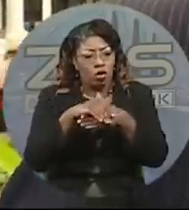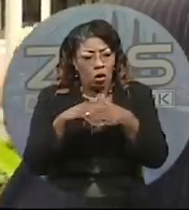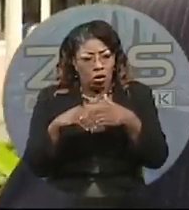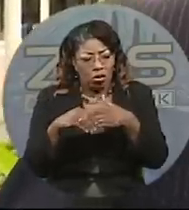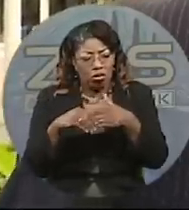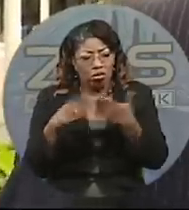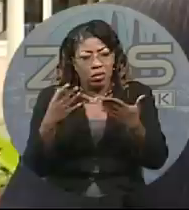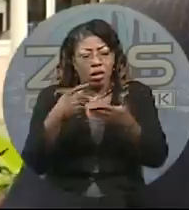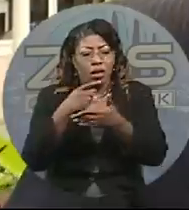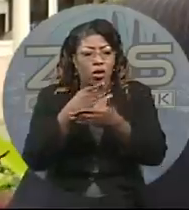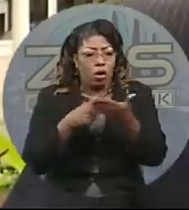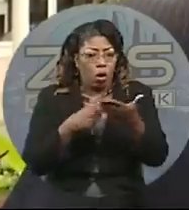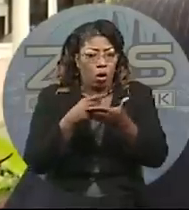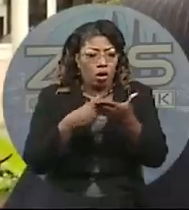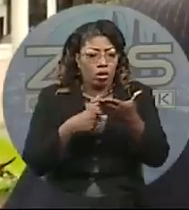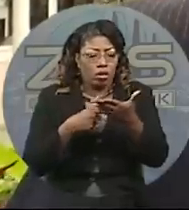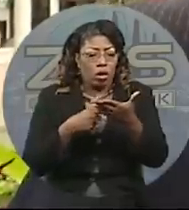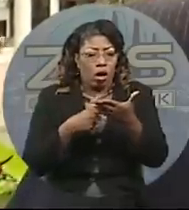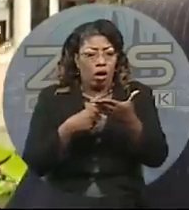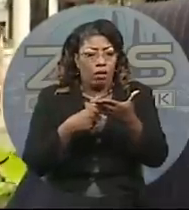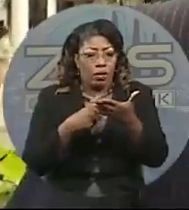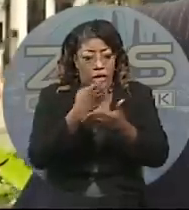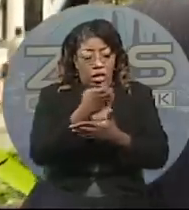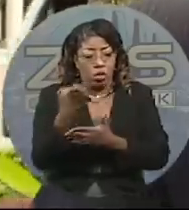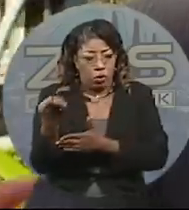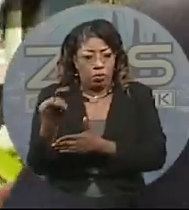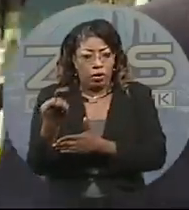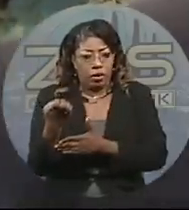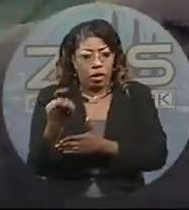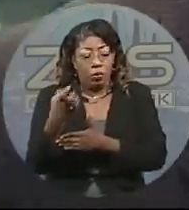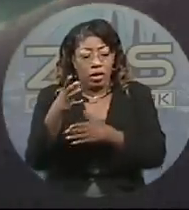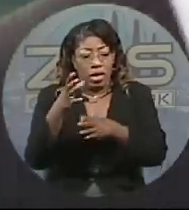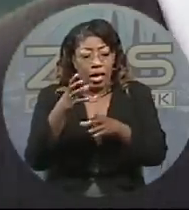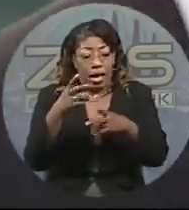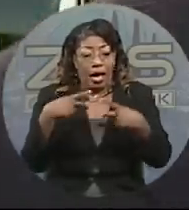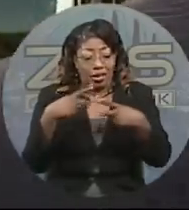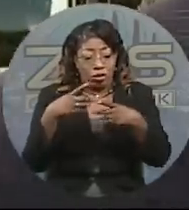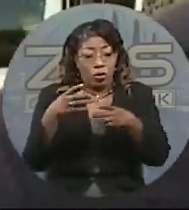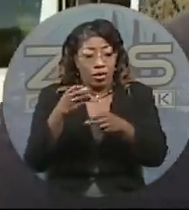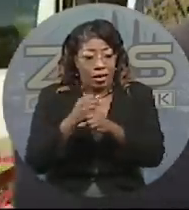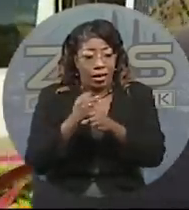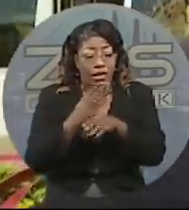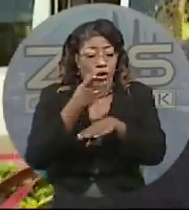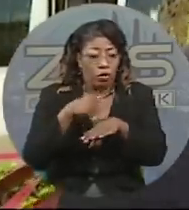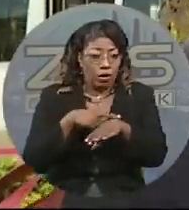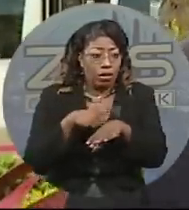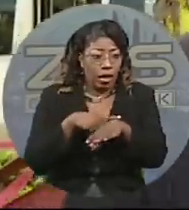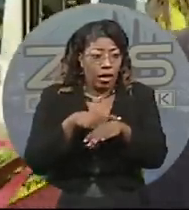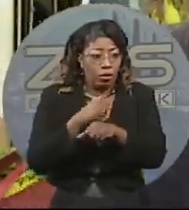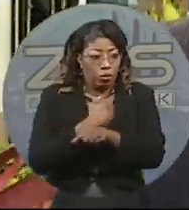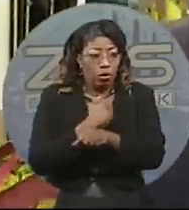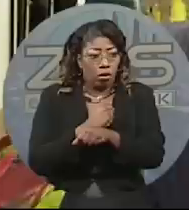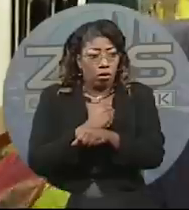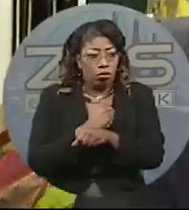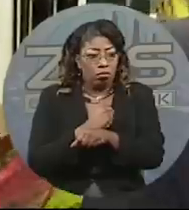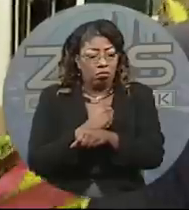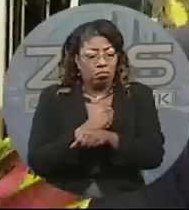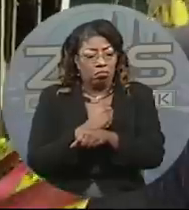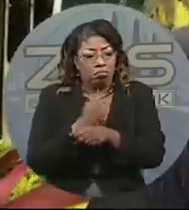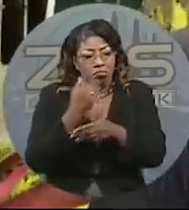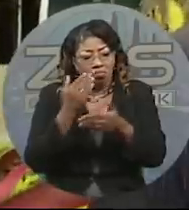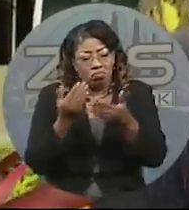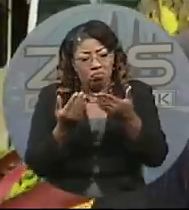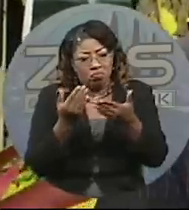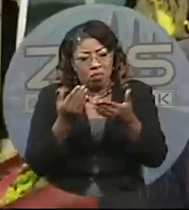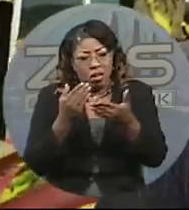the cost of the equipment that we bought in, which was about $80,000, considering the overtime. I can give you a firm